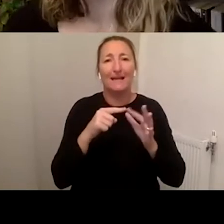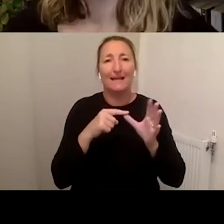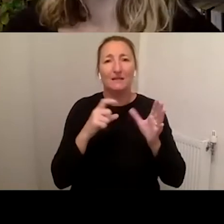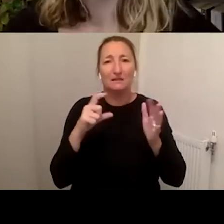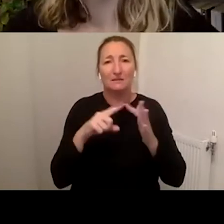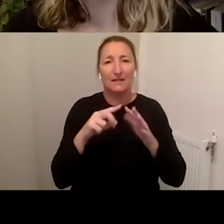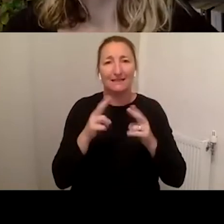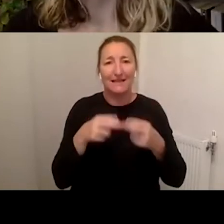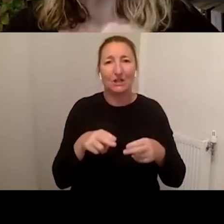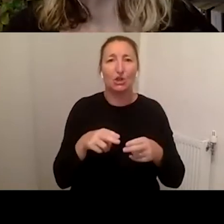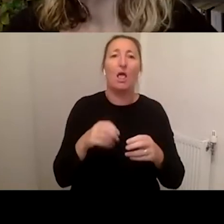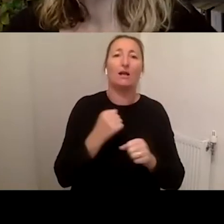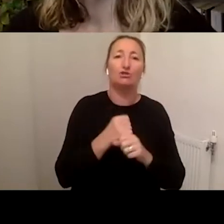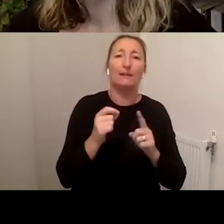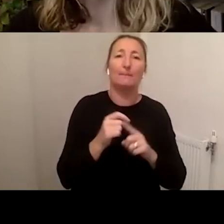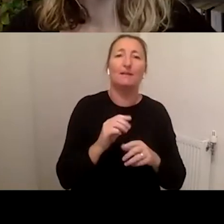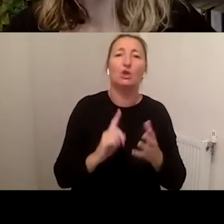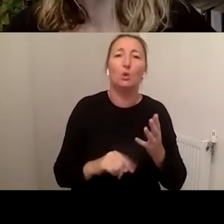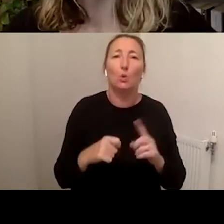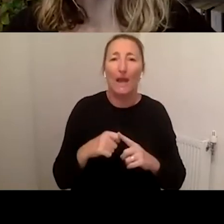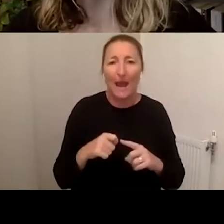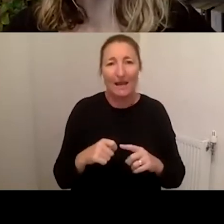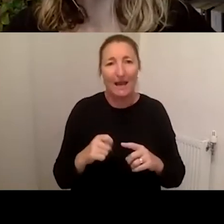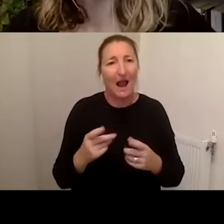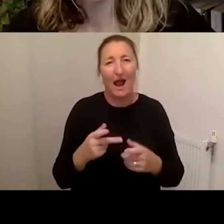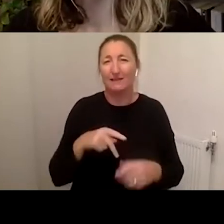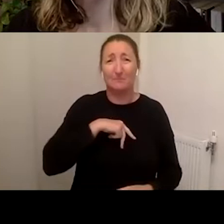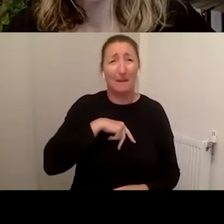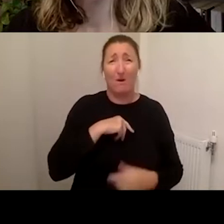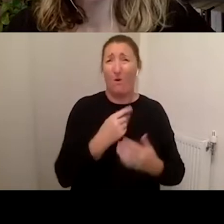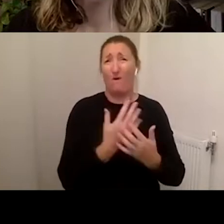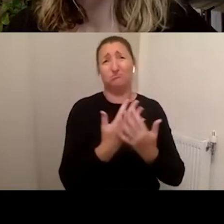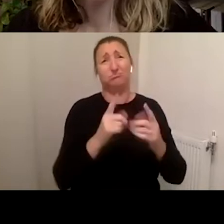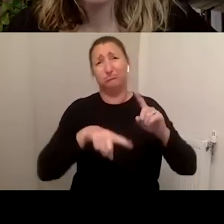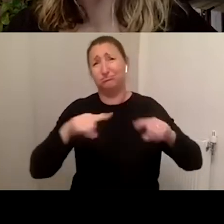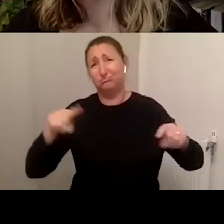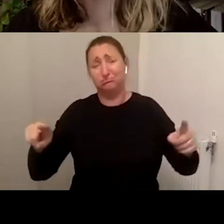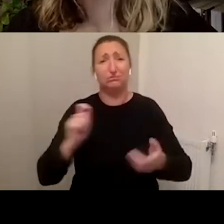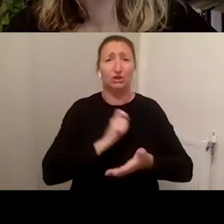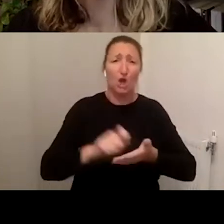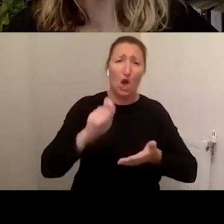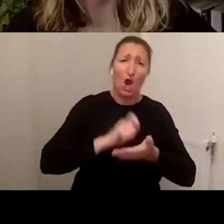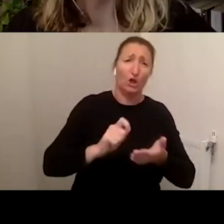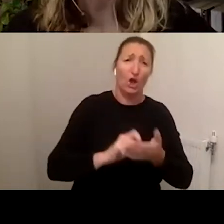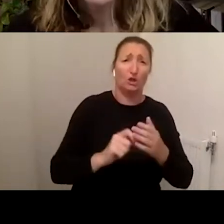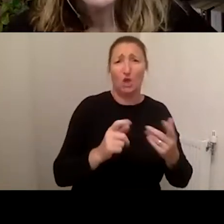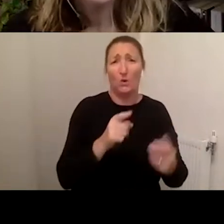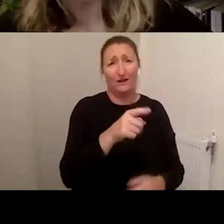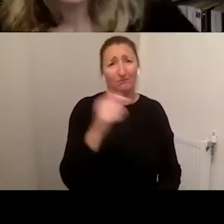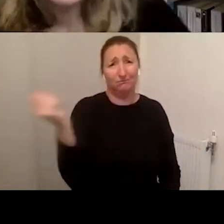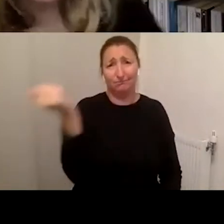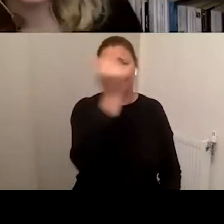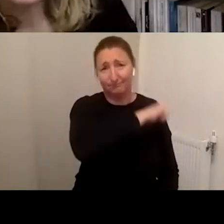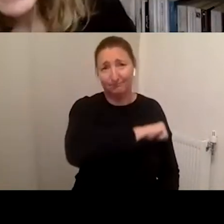UK Academy of Social Sciences and a member of many editorial boards and several academic journals. I think sometimes that he doesn't sleep.